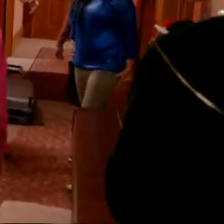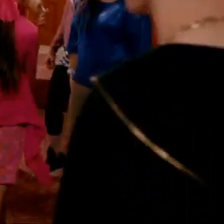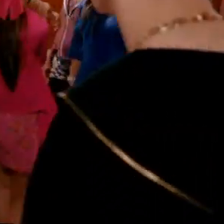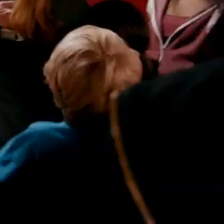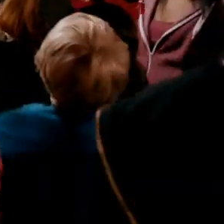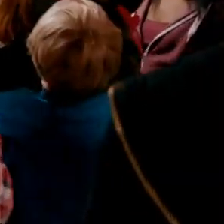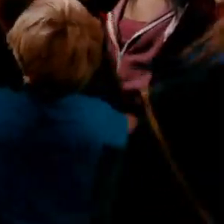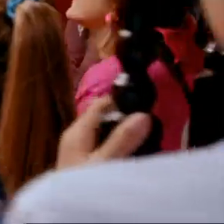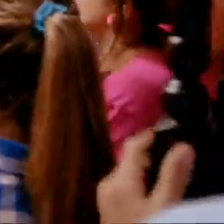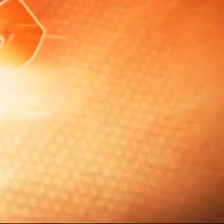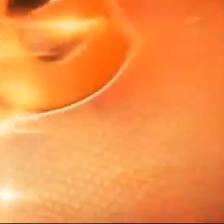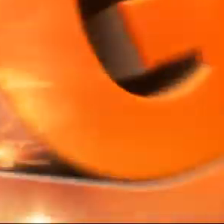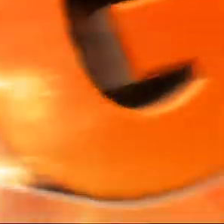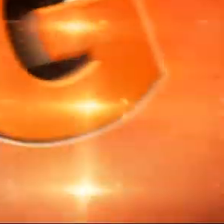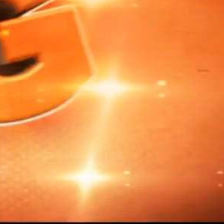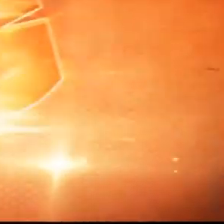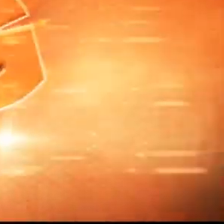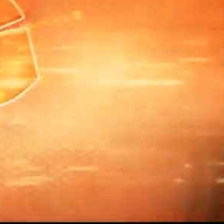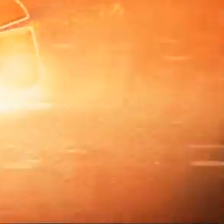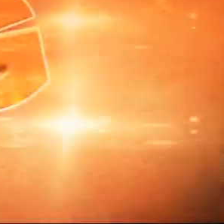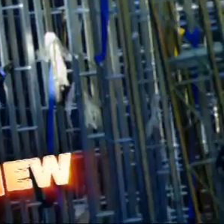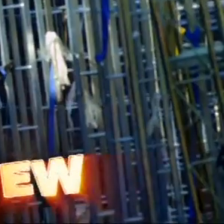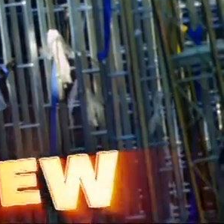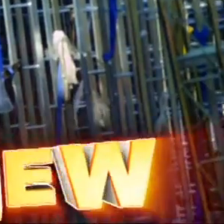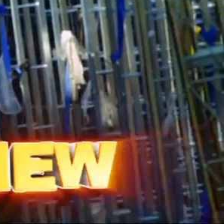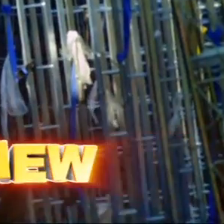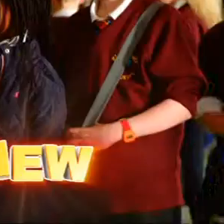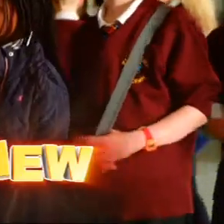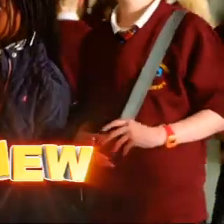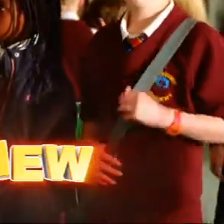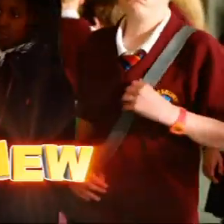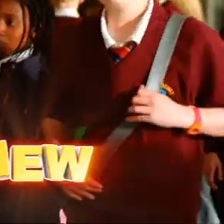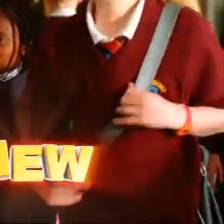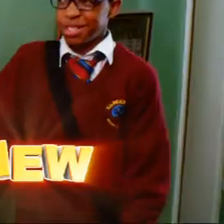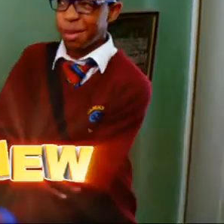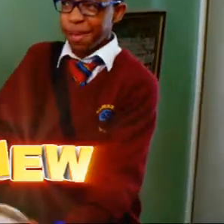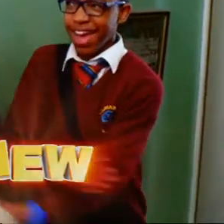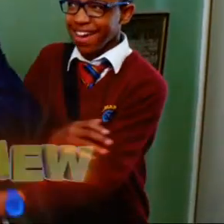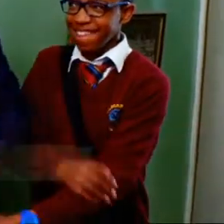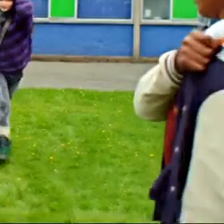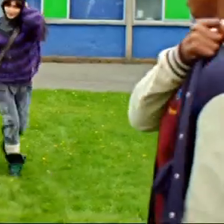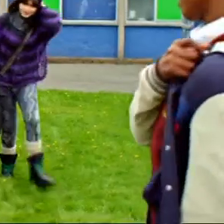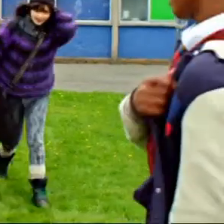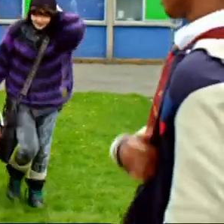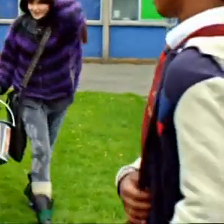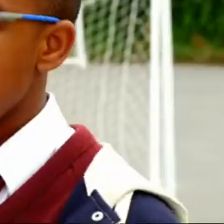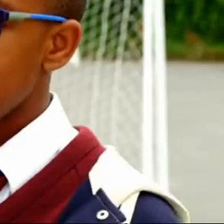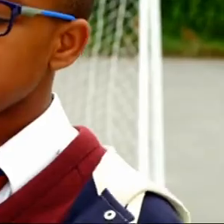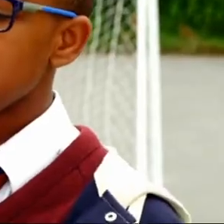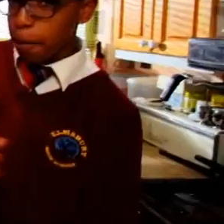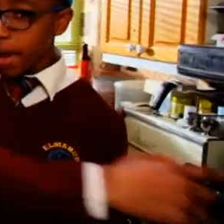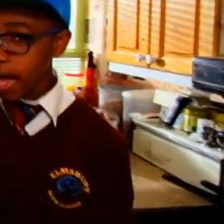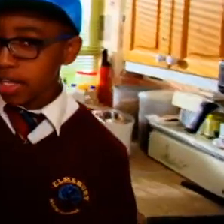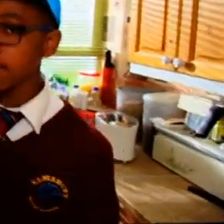Hello! Hi! Hey kids, how are you? Check out 4 O'Clock Club. Just like old times, man. Good to be back. That was brilliant.